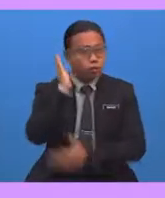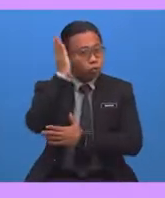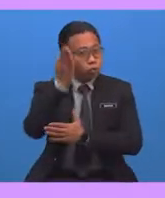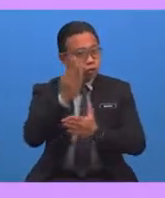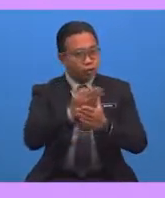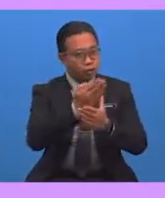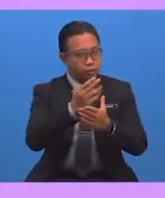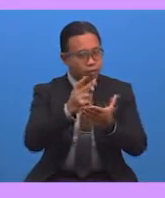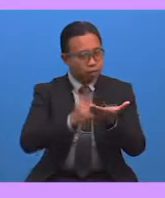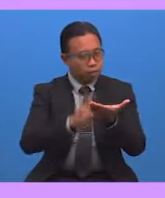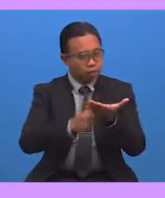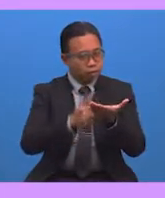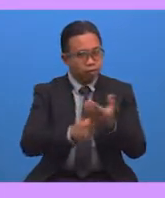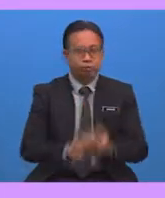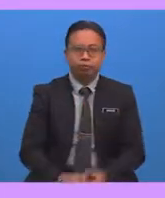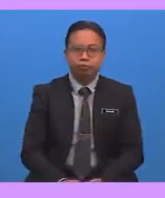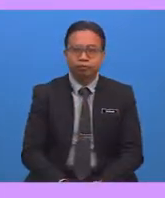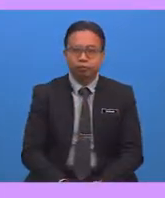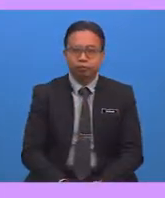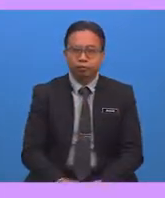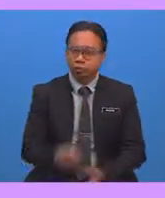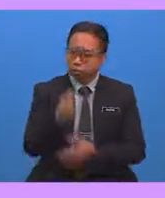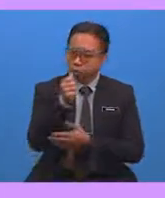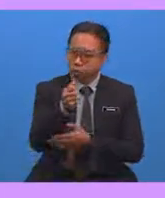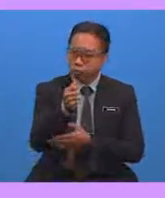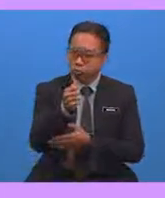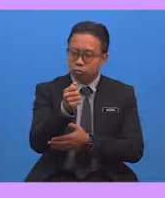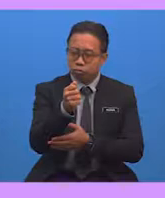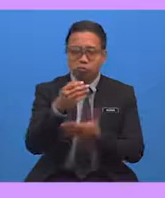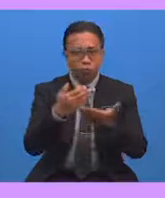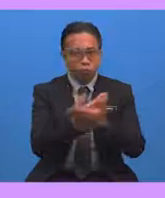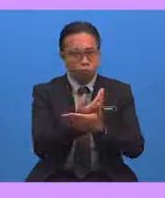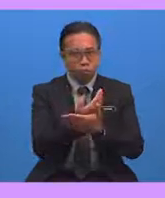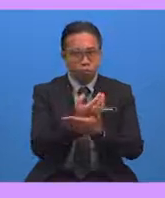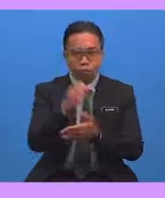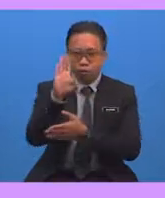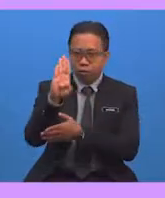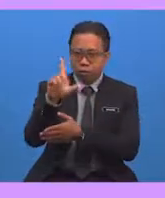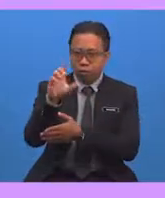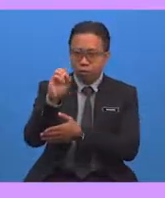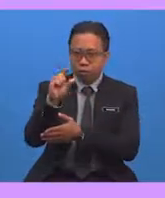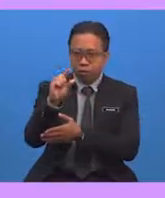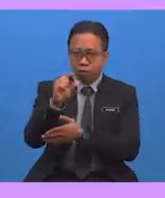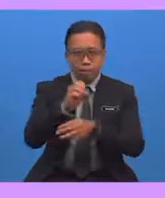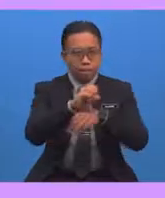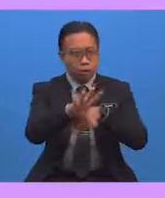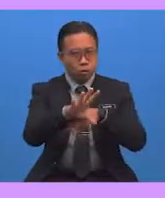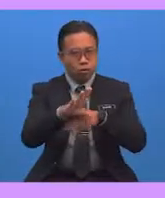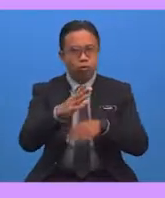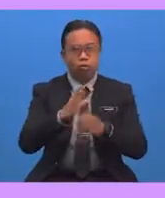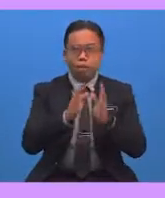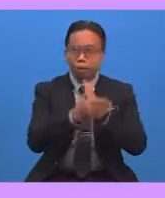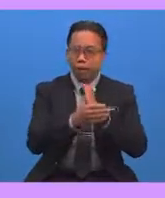discuss is, you recently read a blog post by your favorite